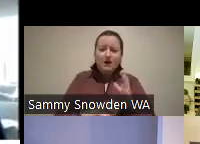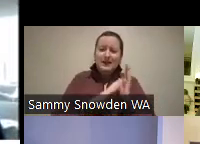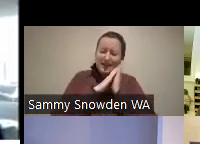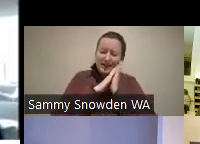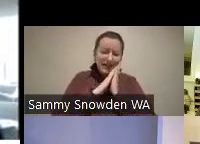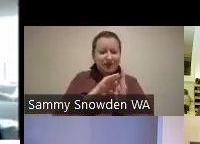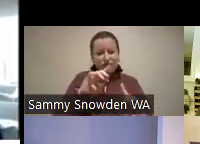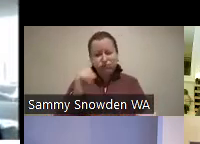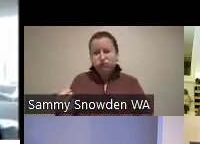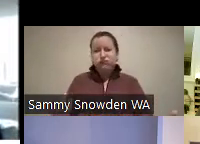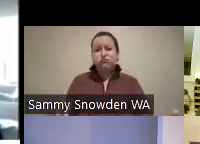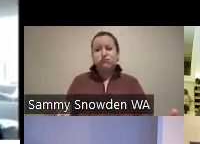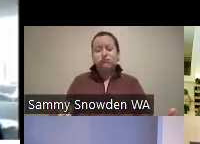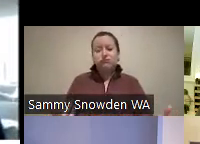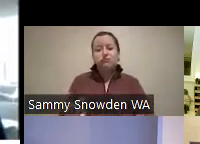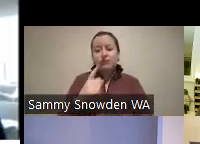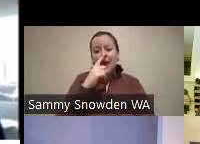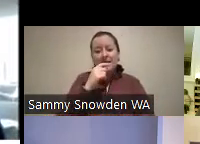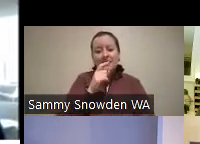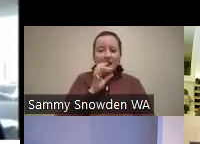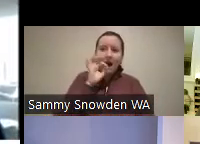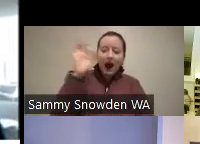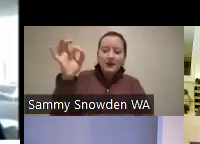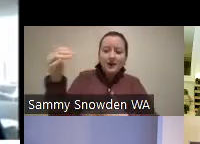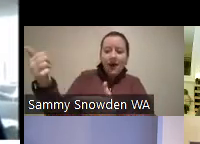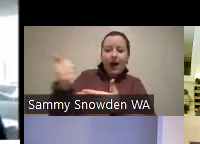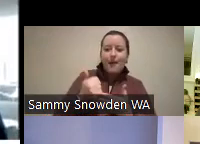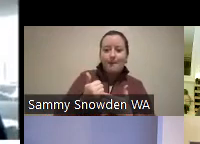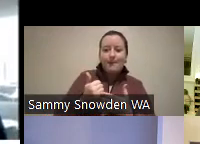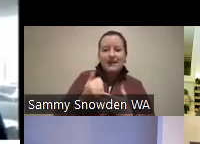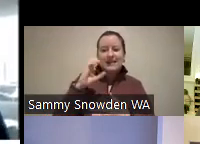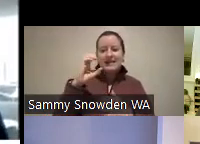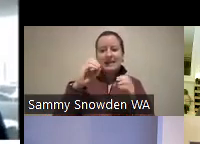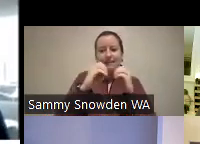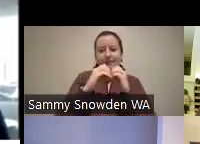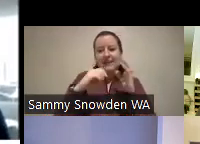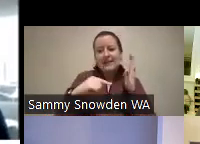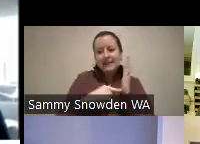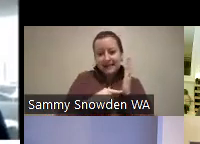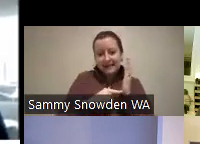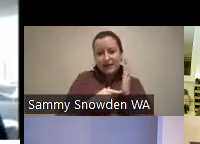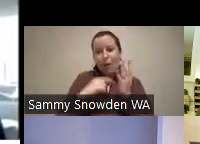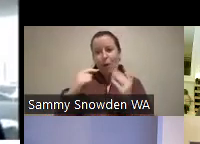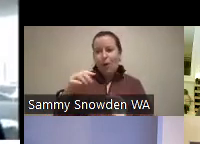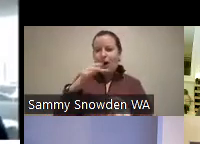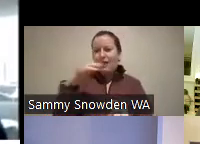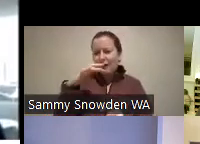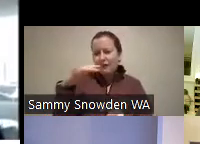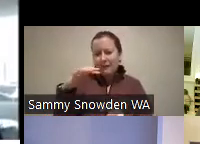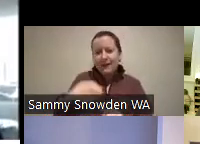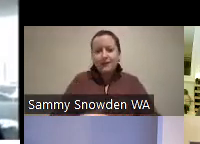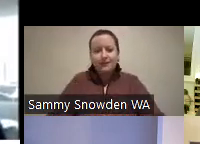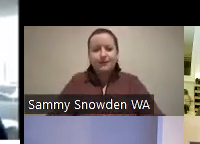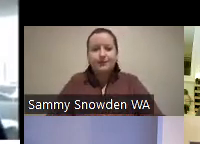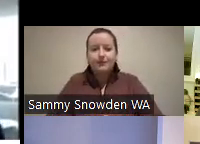CBT therapy and things like that. There are things out there that can help you. But there are things that we can do naturally